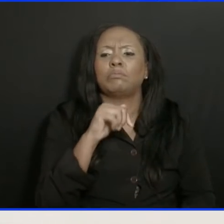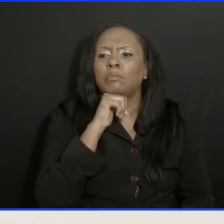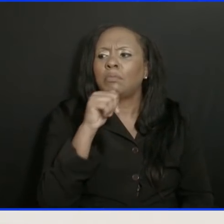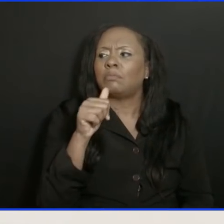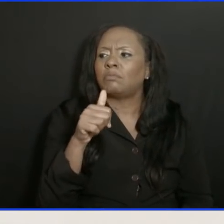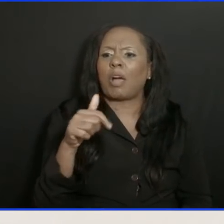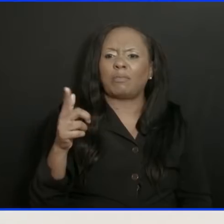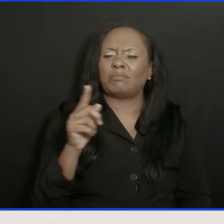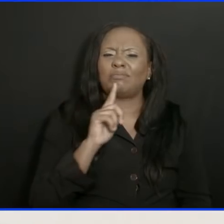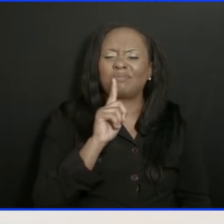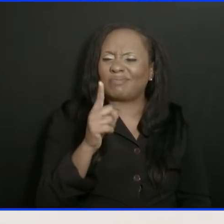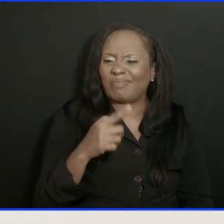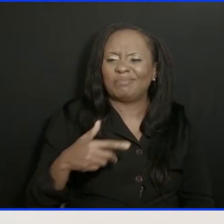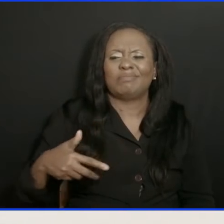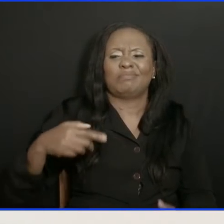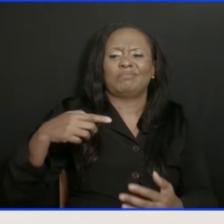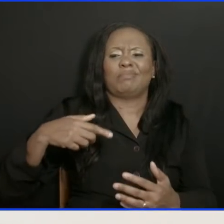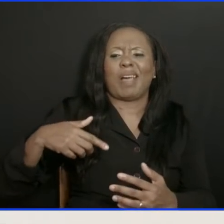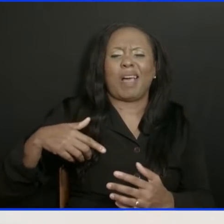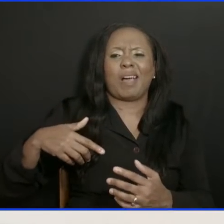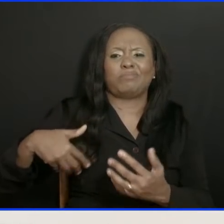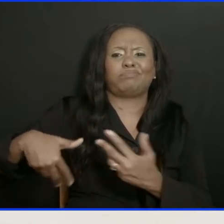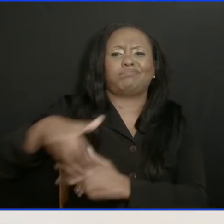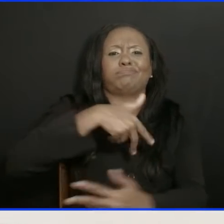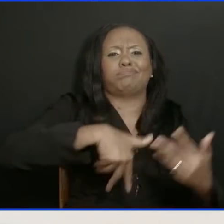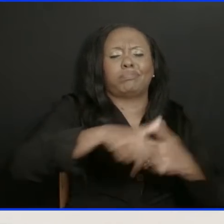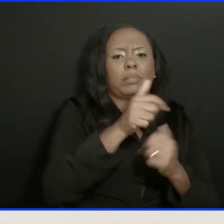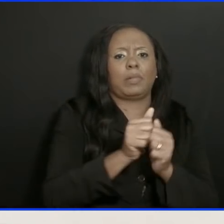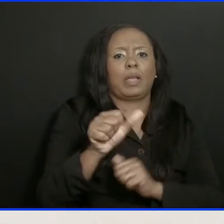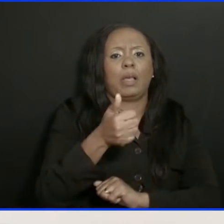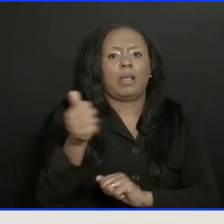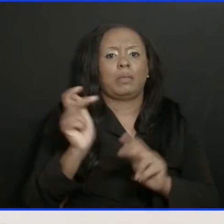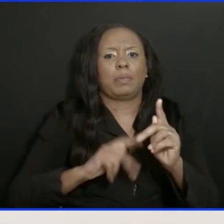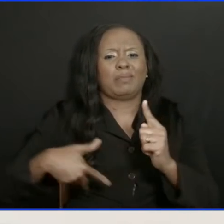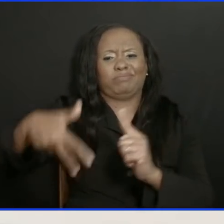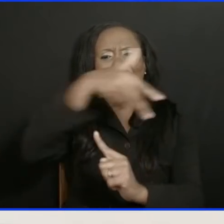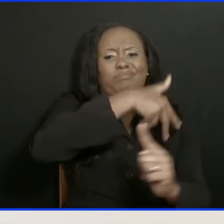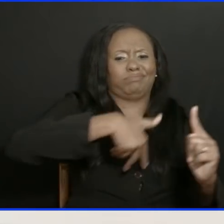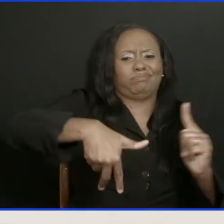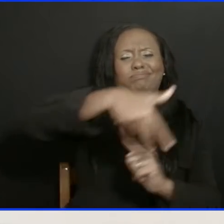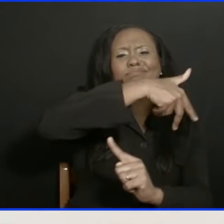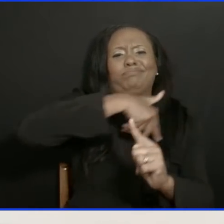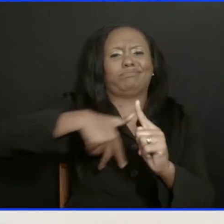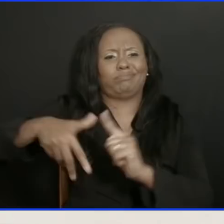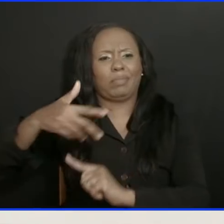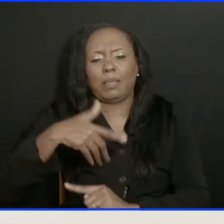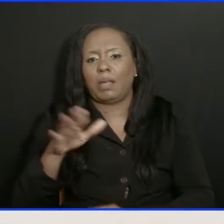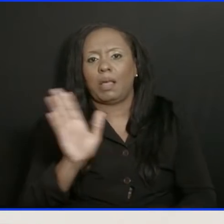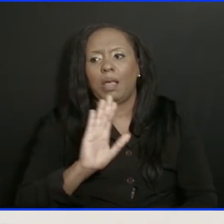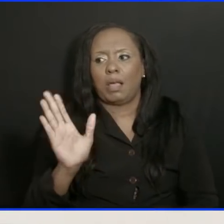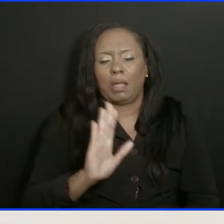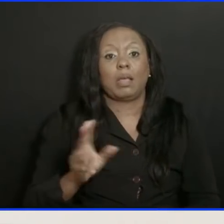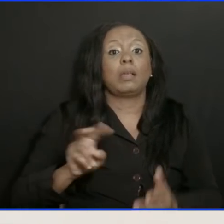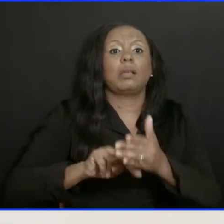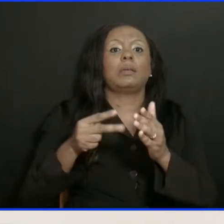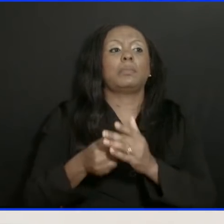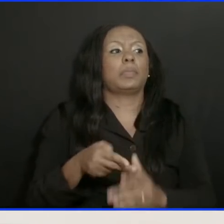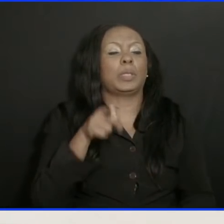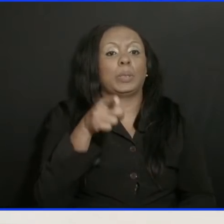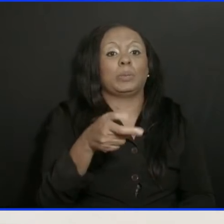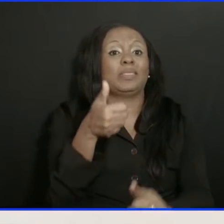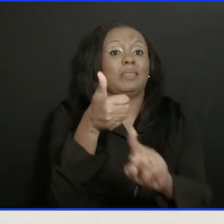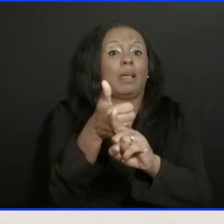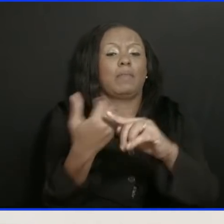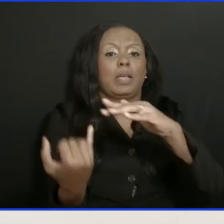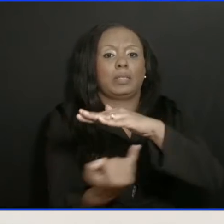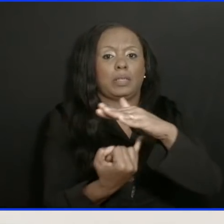is self-isolation? Self-isolation is the process in which individuals will remain and